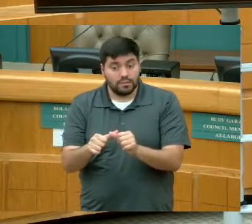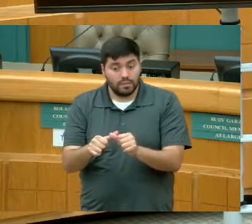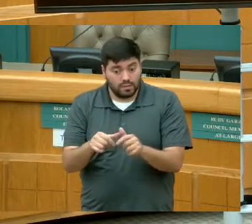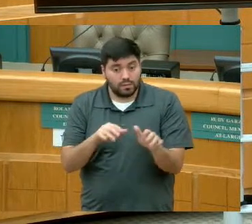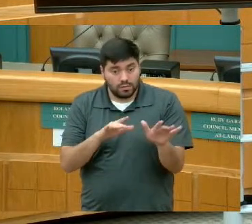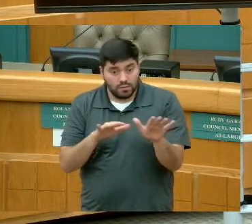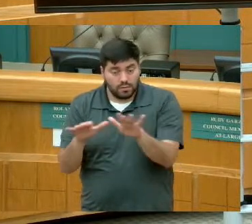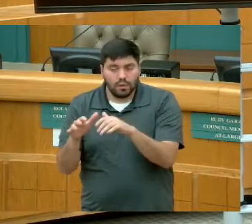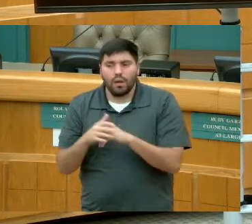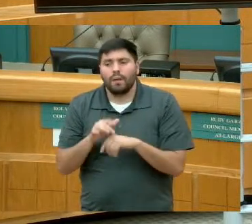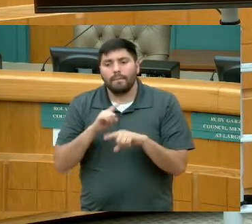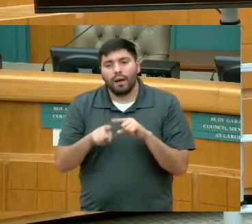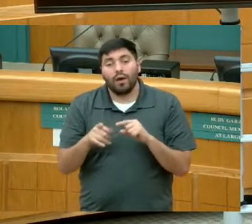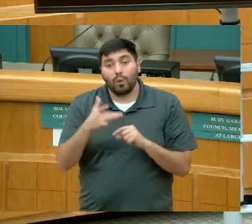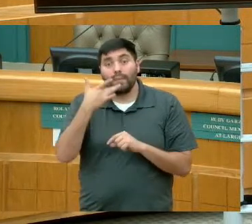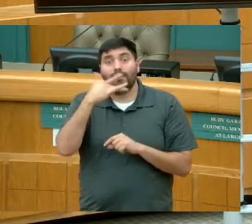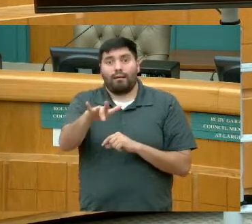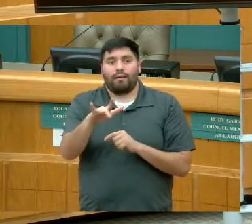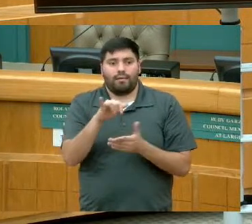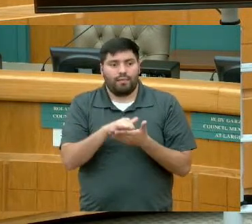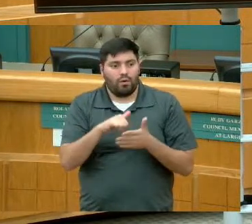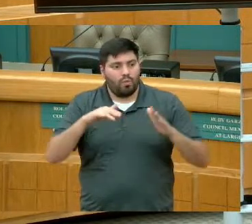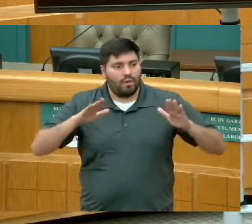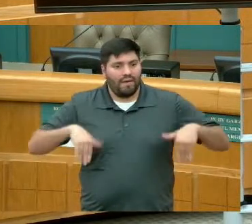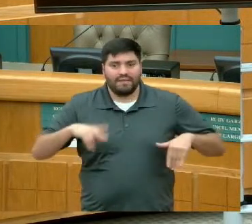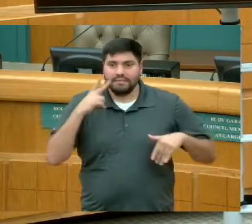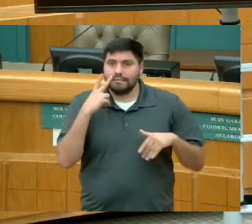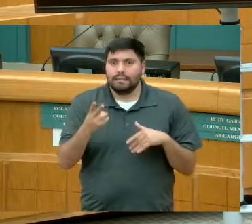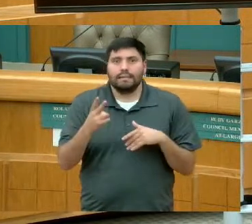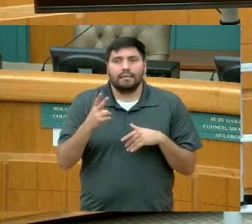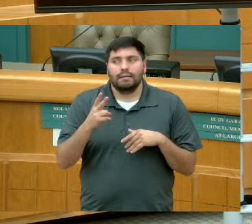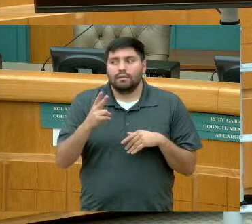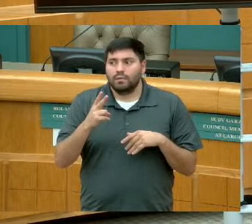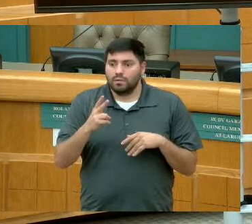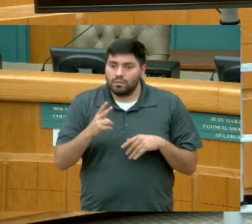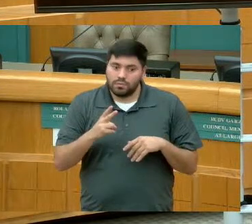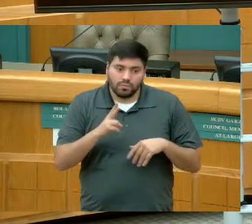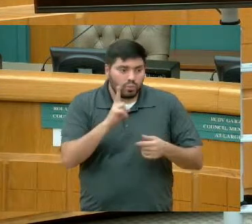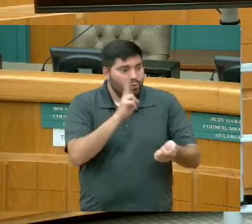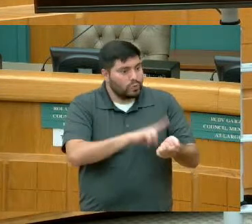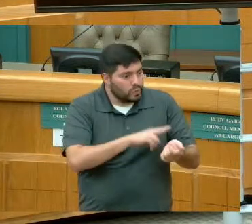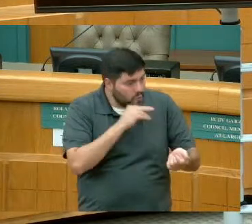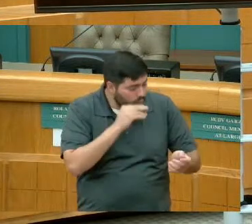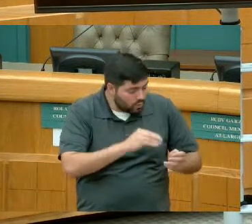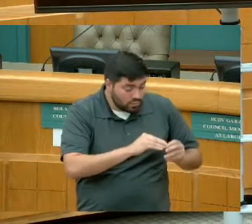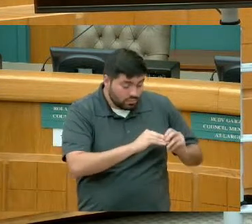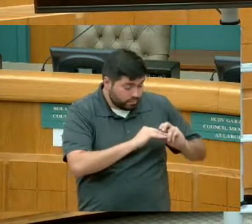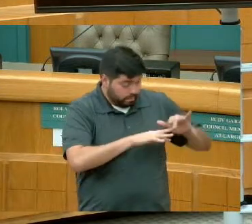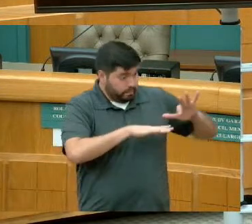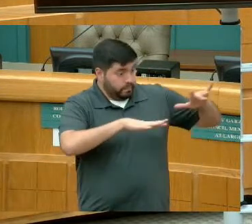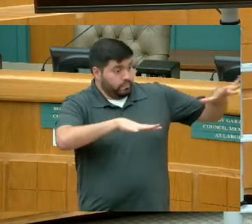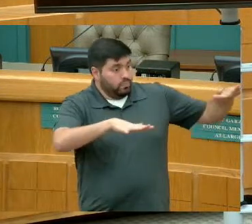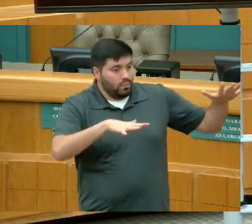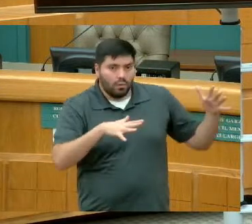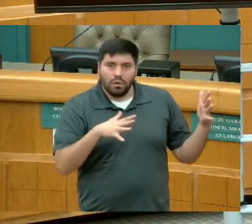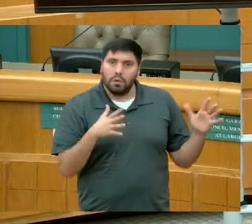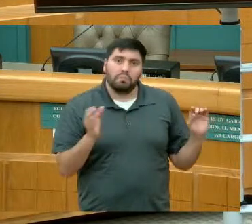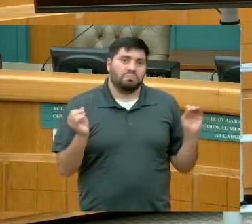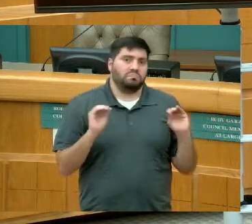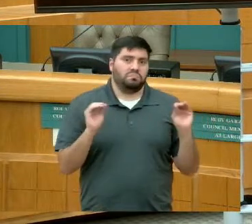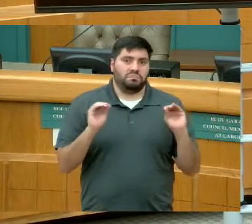trend, but we've been fortunate that we have not seen, a lot of individuals or residents